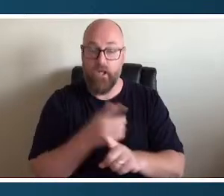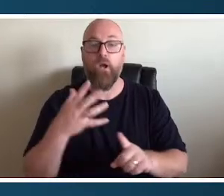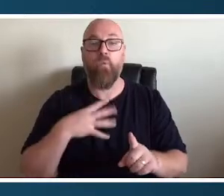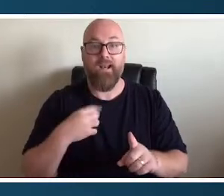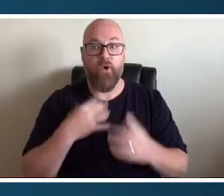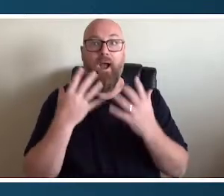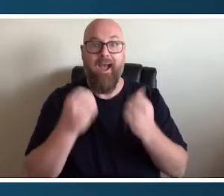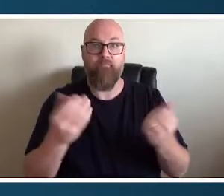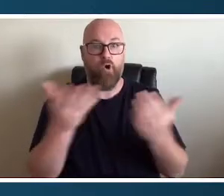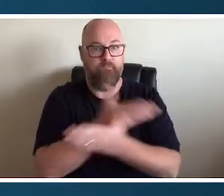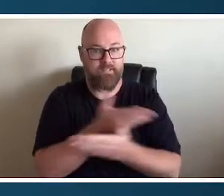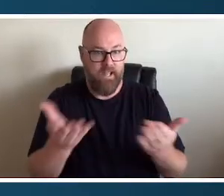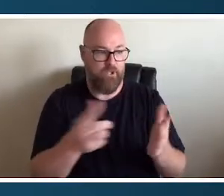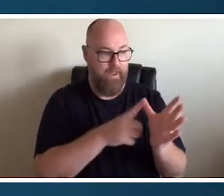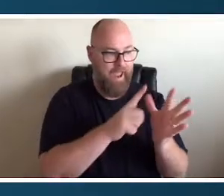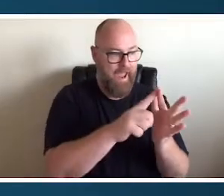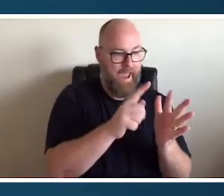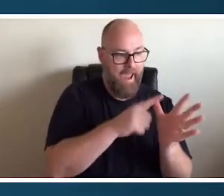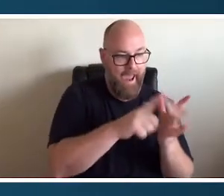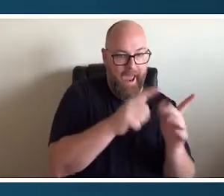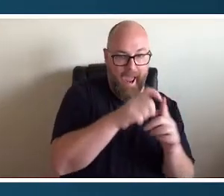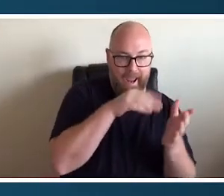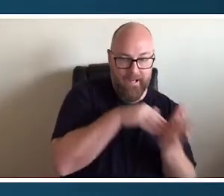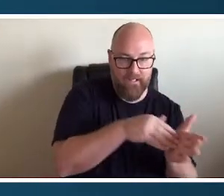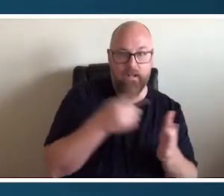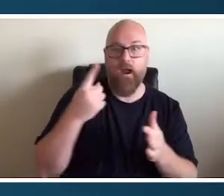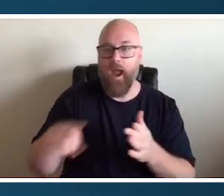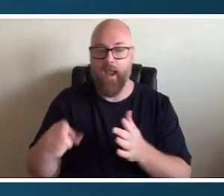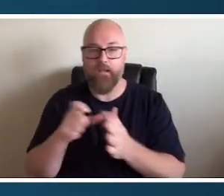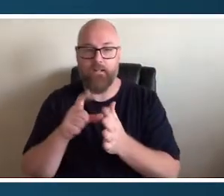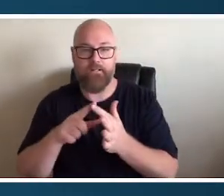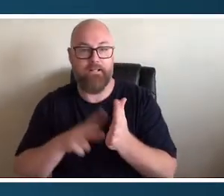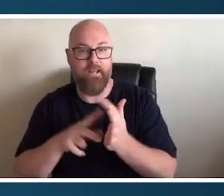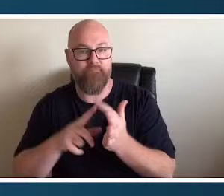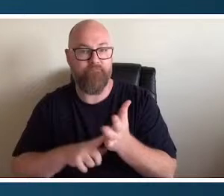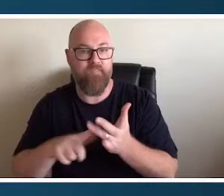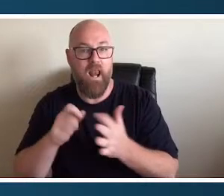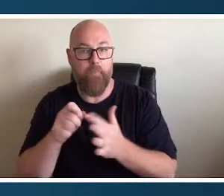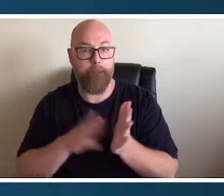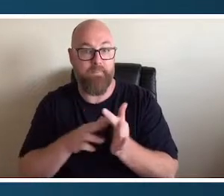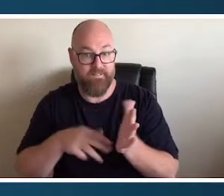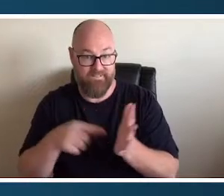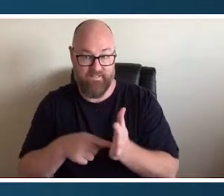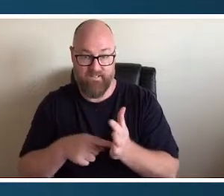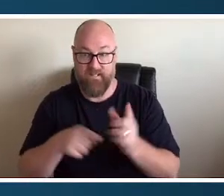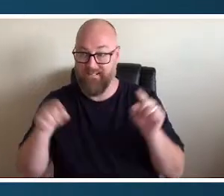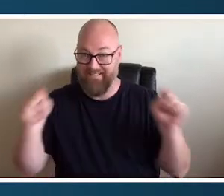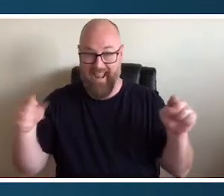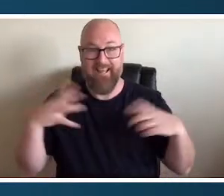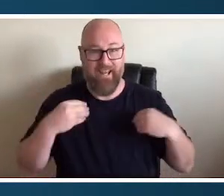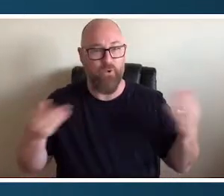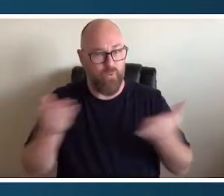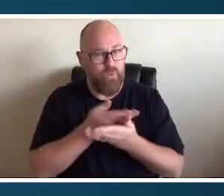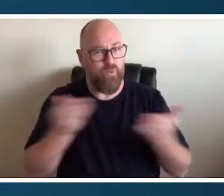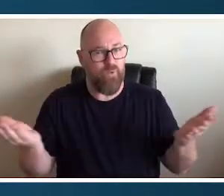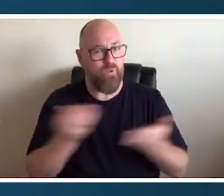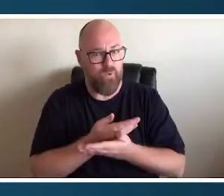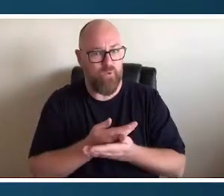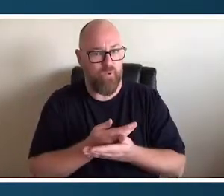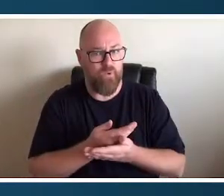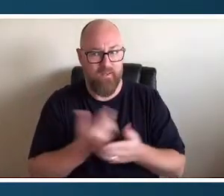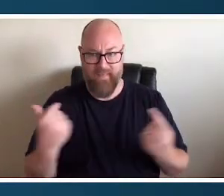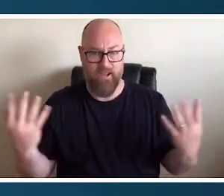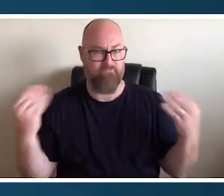and development that actually pursues the same goals. Also, you don't do